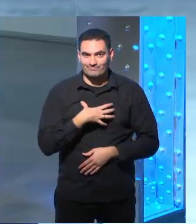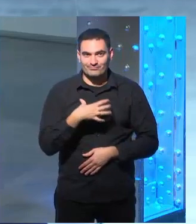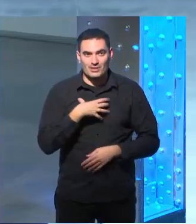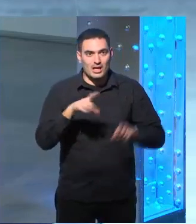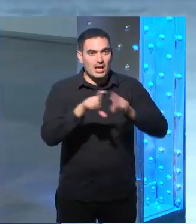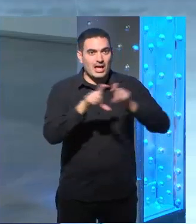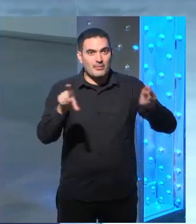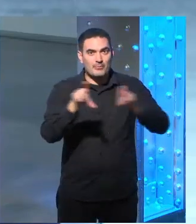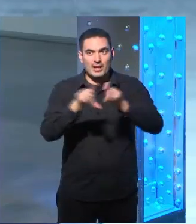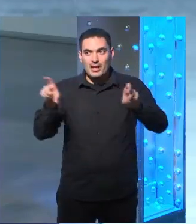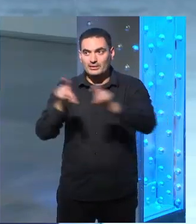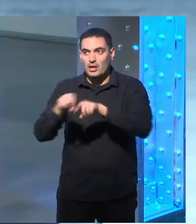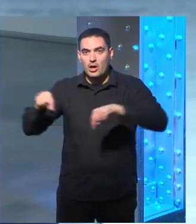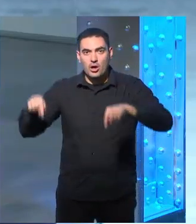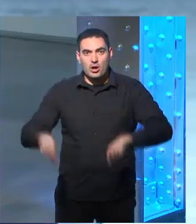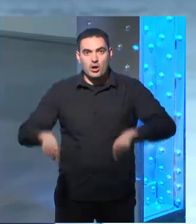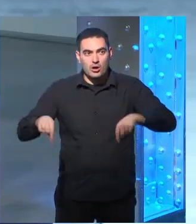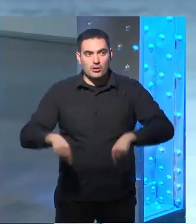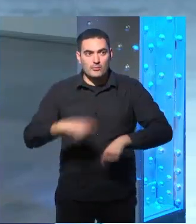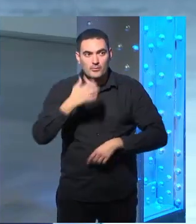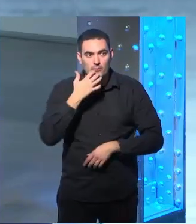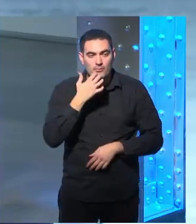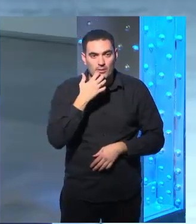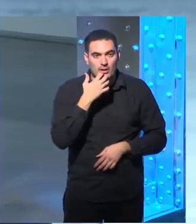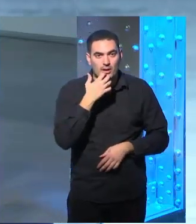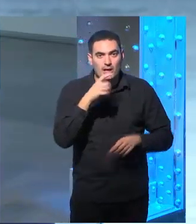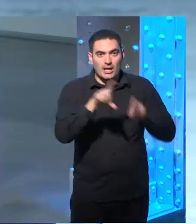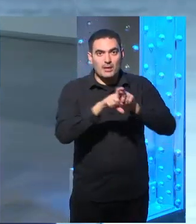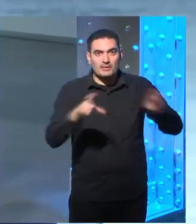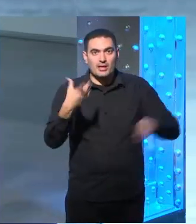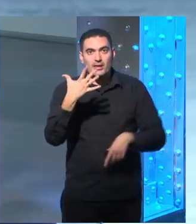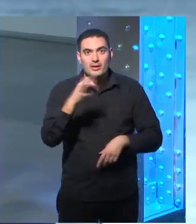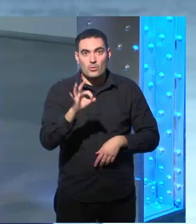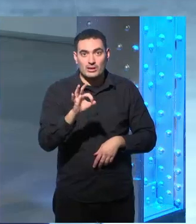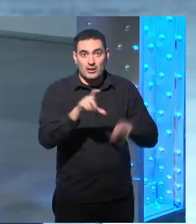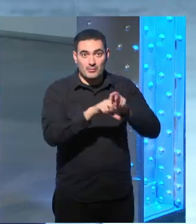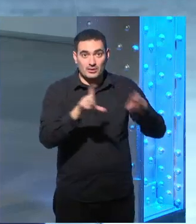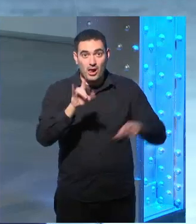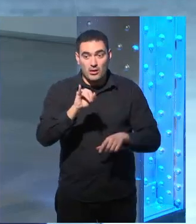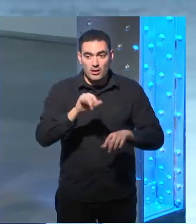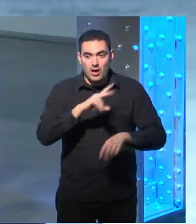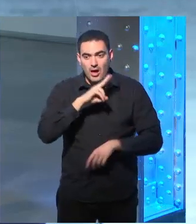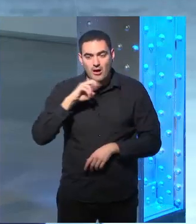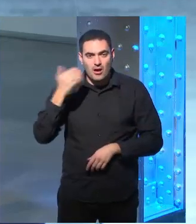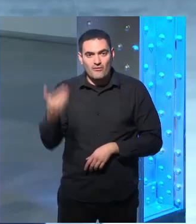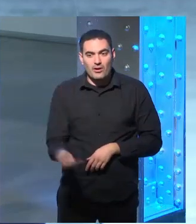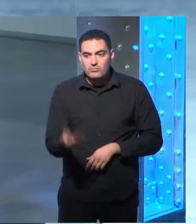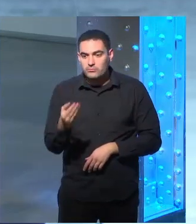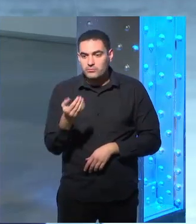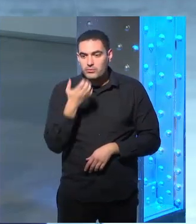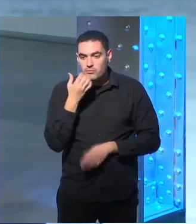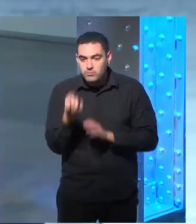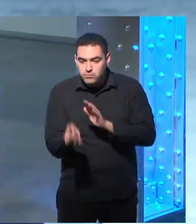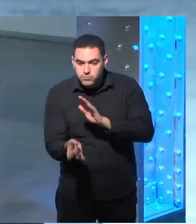not. A robot is not going to be able to do that. The 50 companies with the highest capitalization right now in the